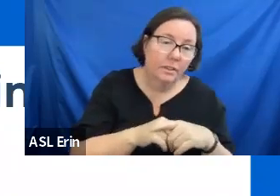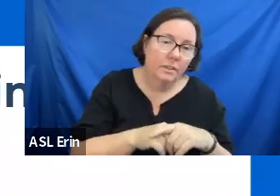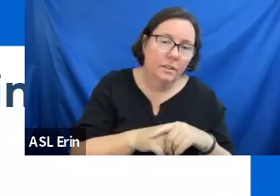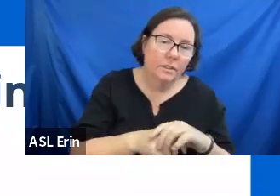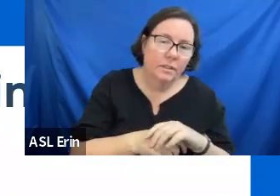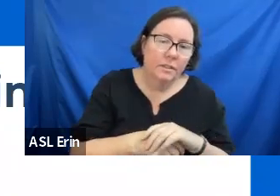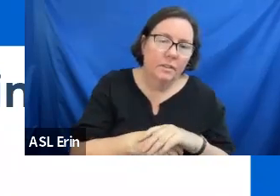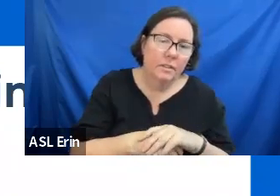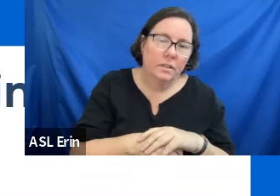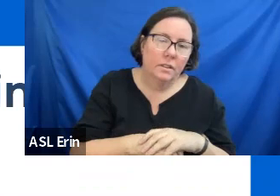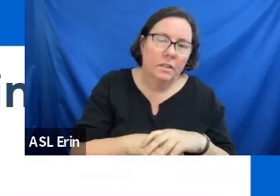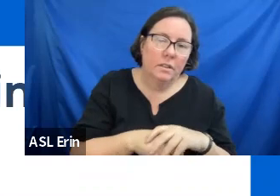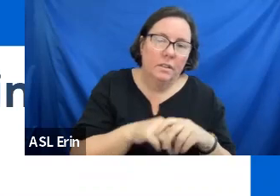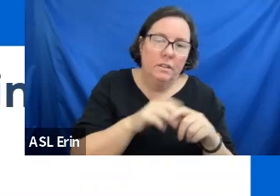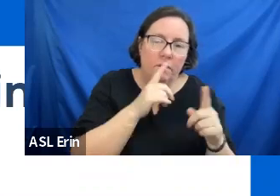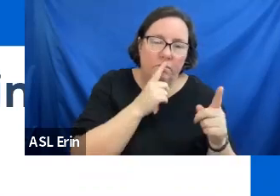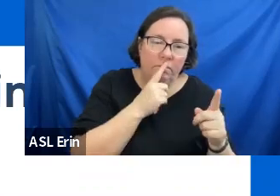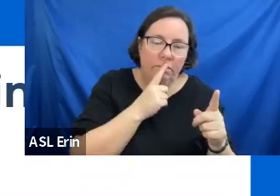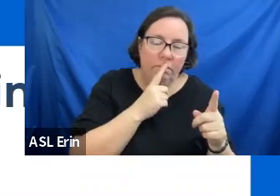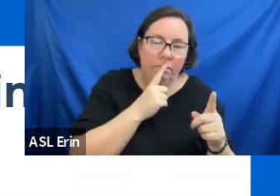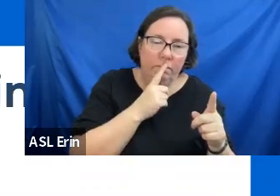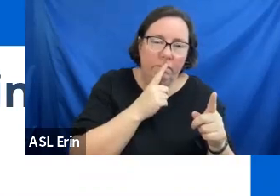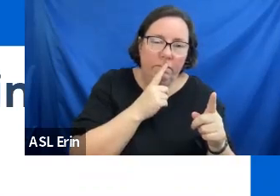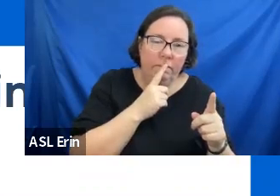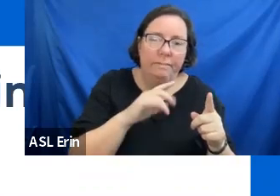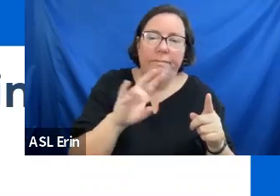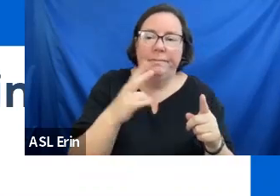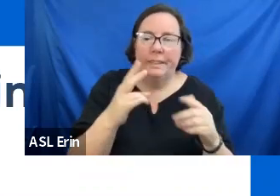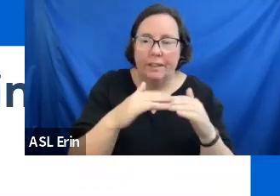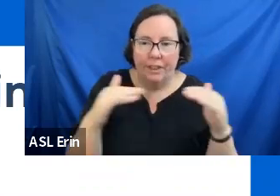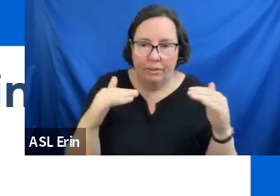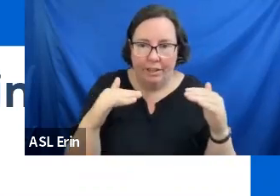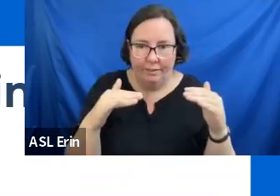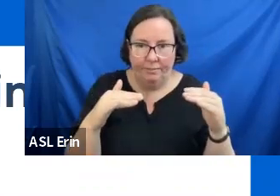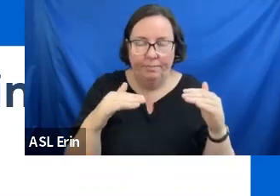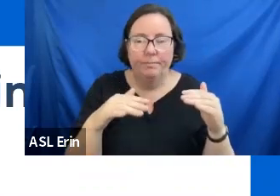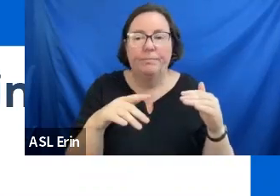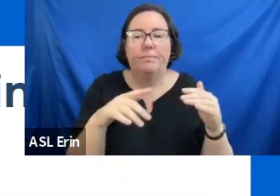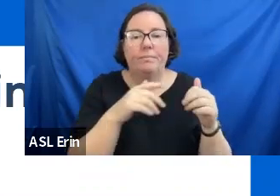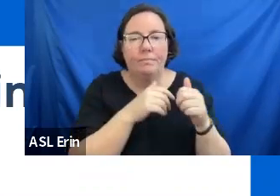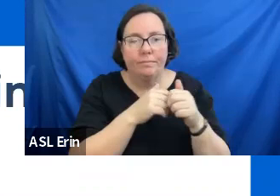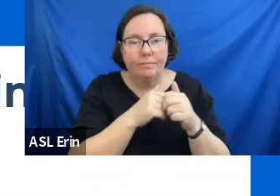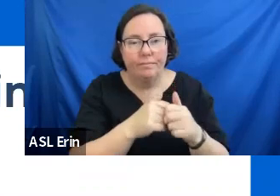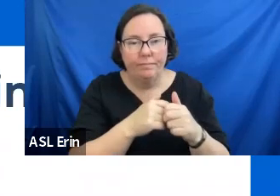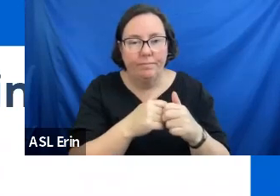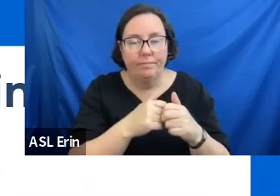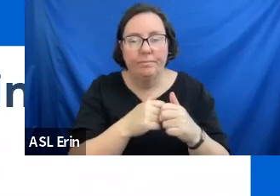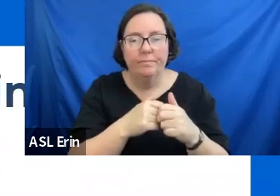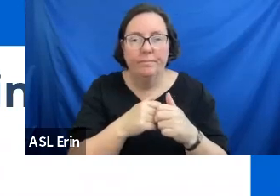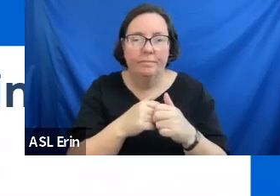this. Let me back up. This slide looks at 7th grade invitations by their current home